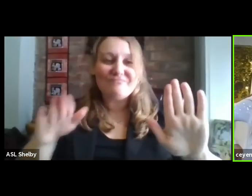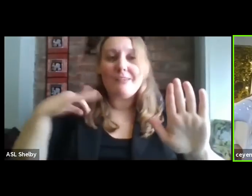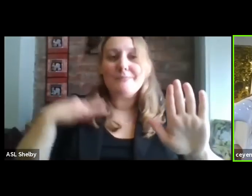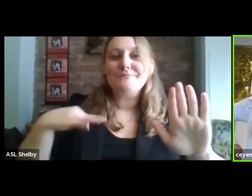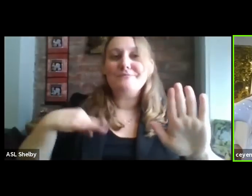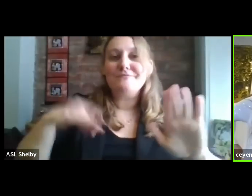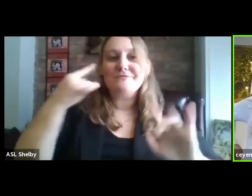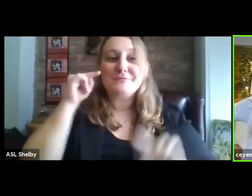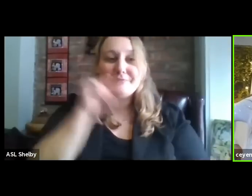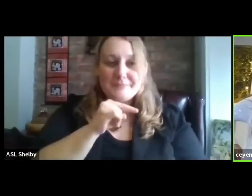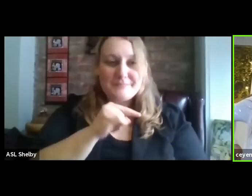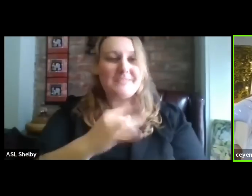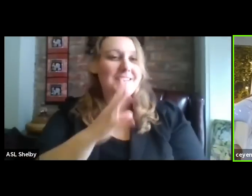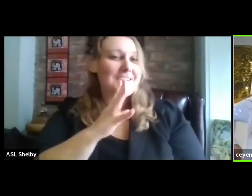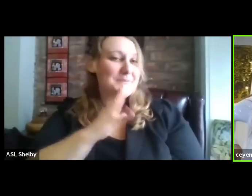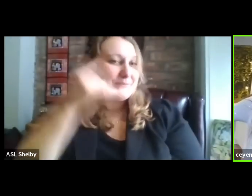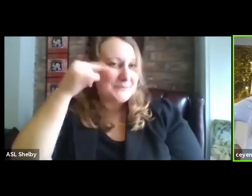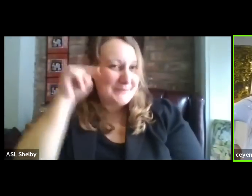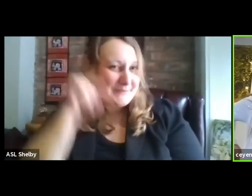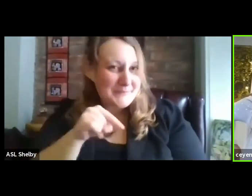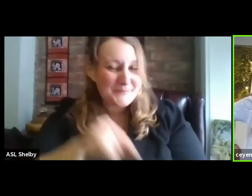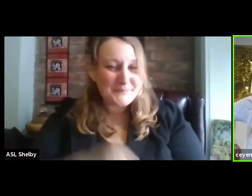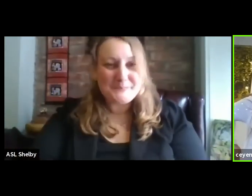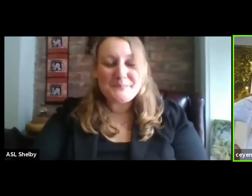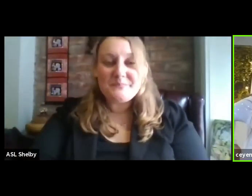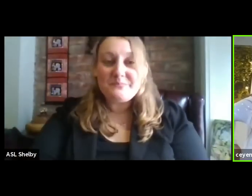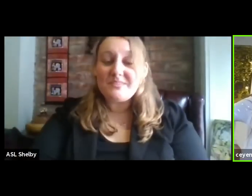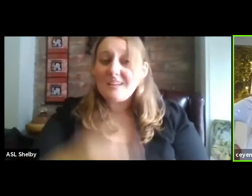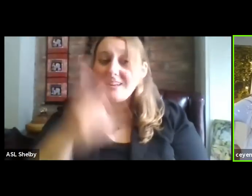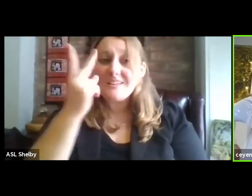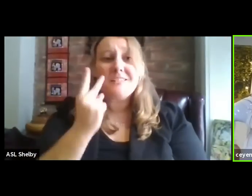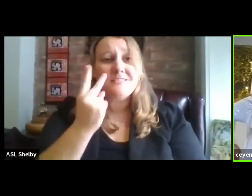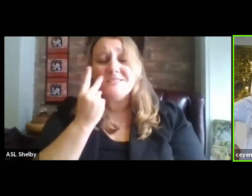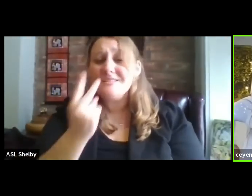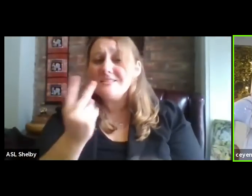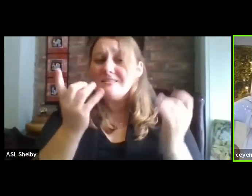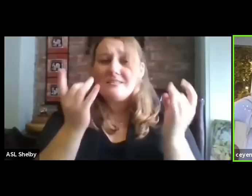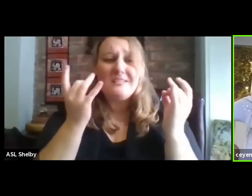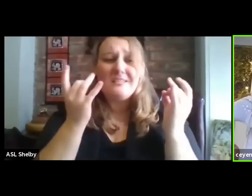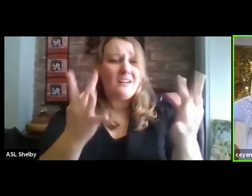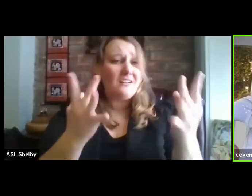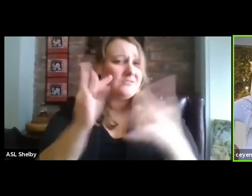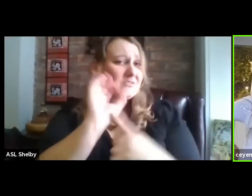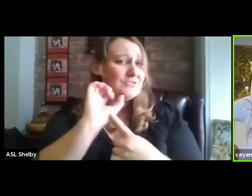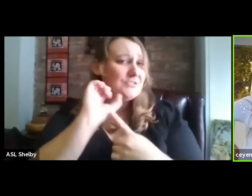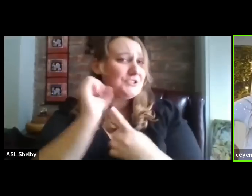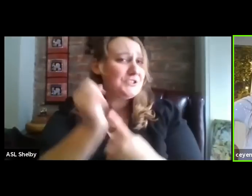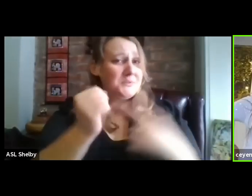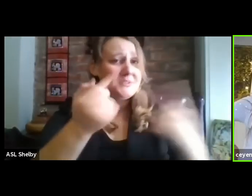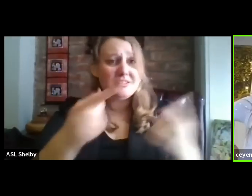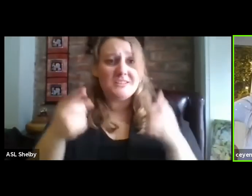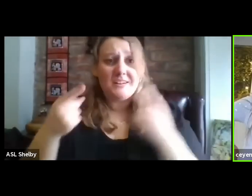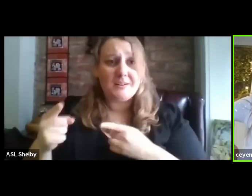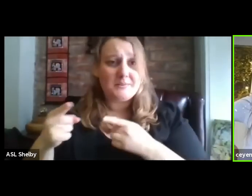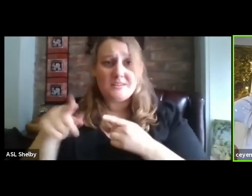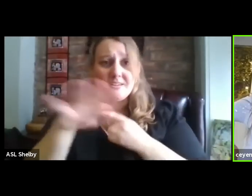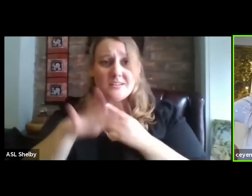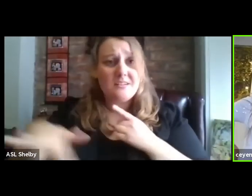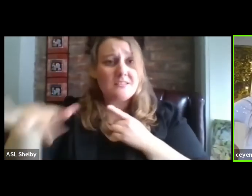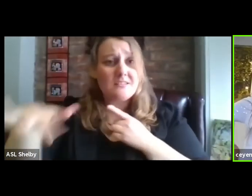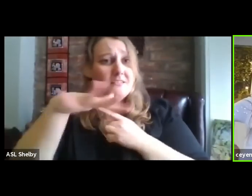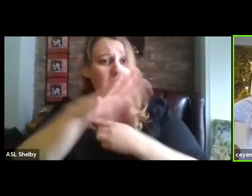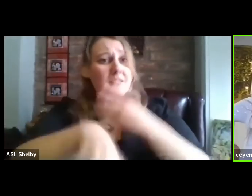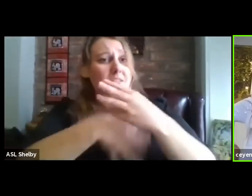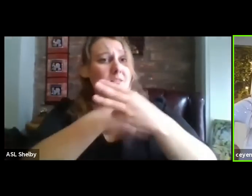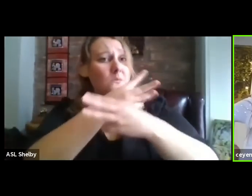out. I've witnessed some really nasty stuff going on within the organizing world. And it's